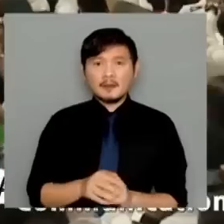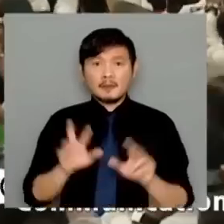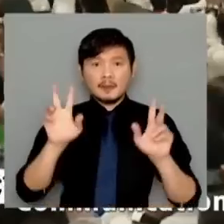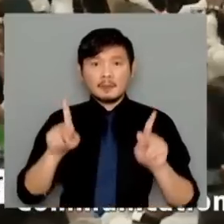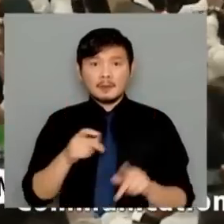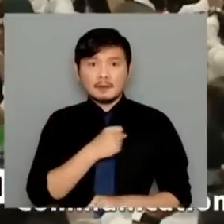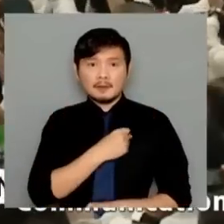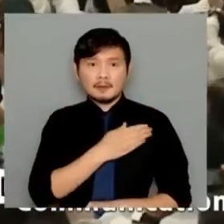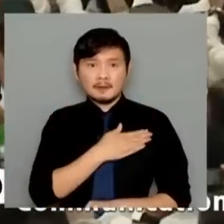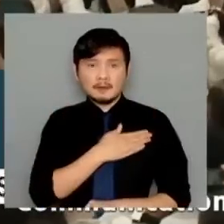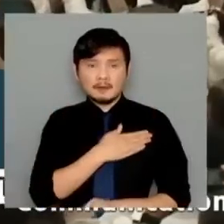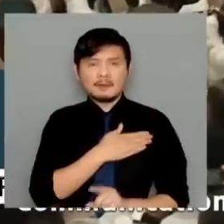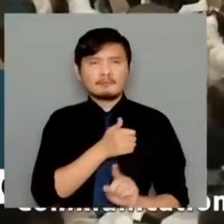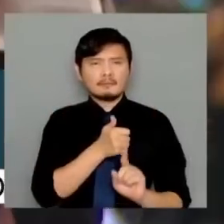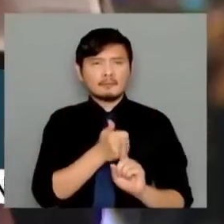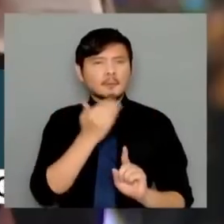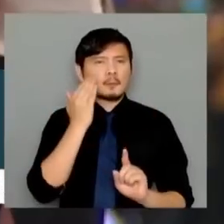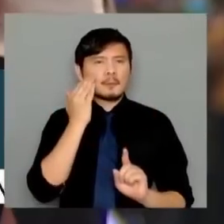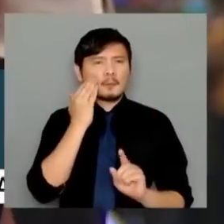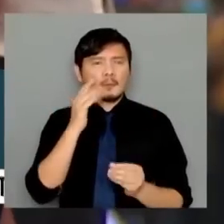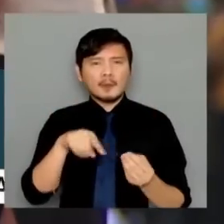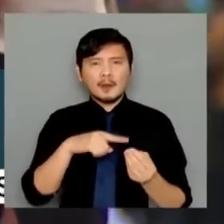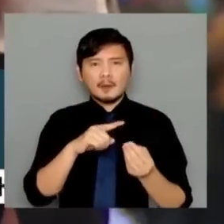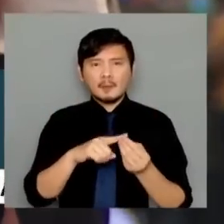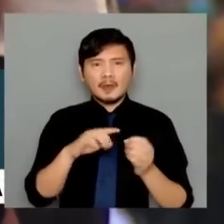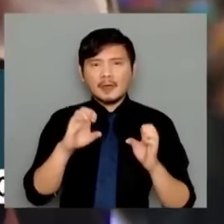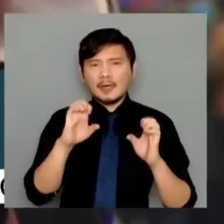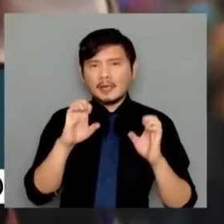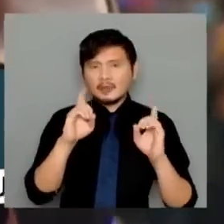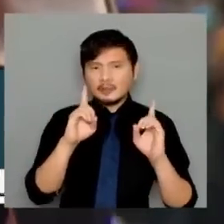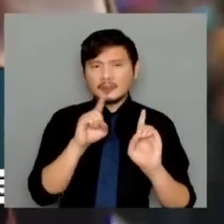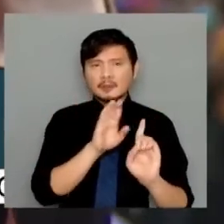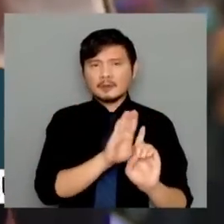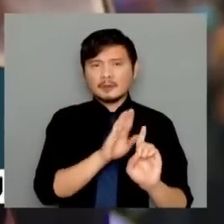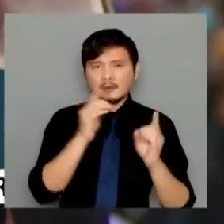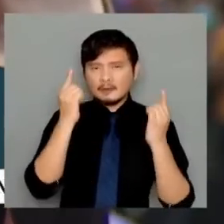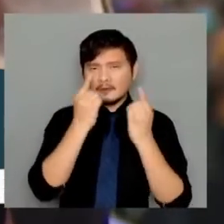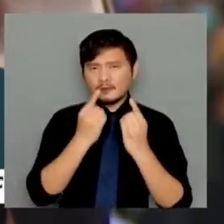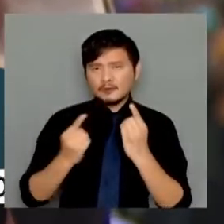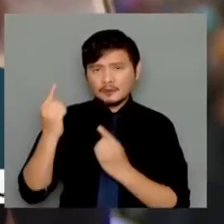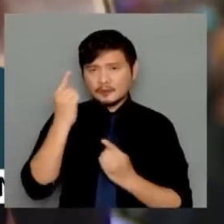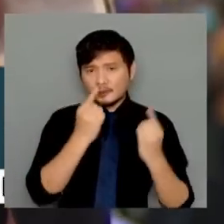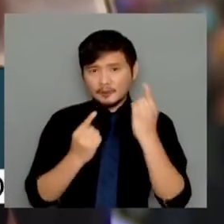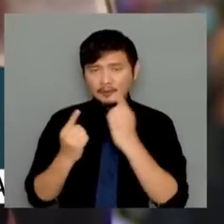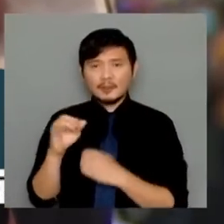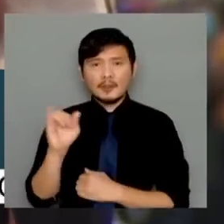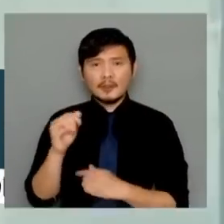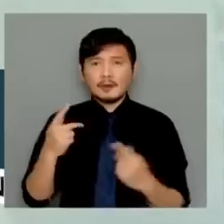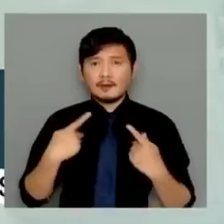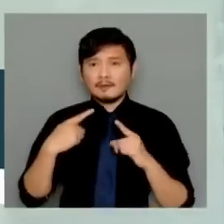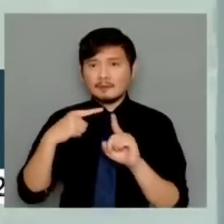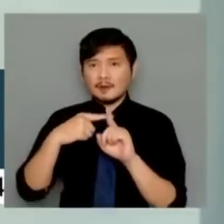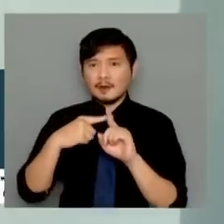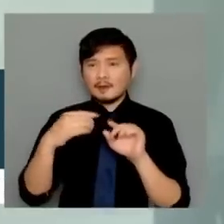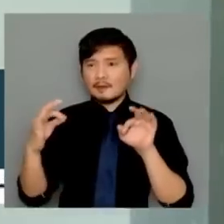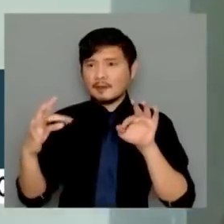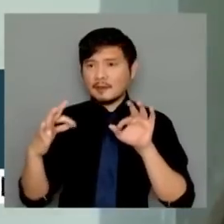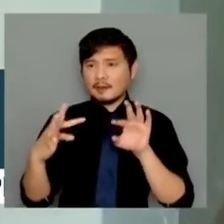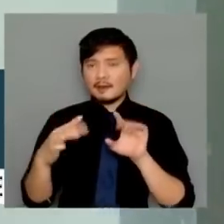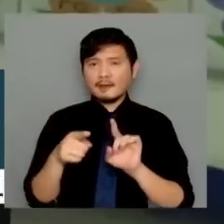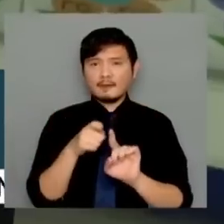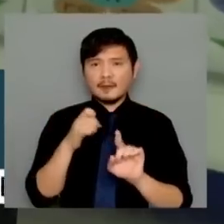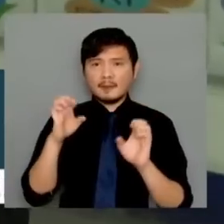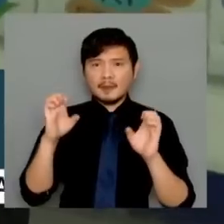good grasp of the education sector's concerns. Ferrer adds they also received positive feedbacks from Duterte from